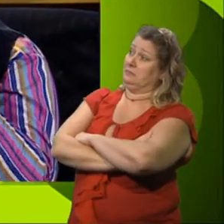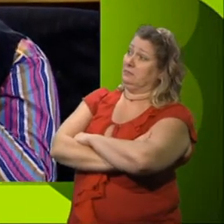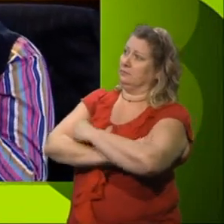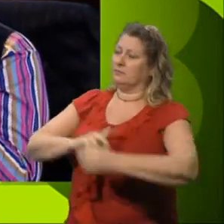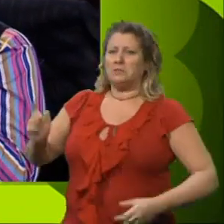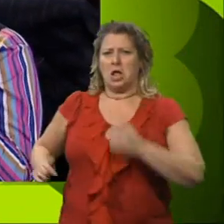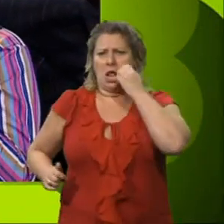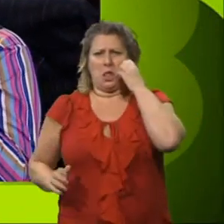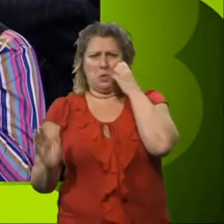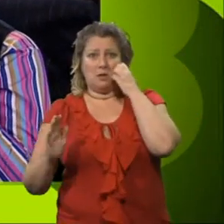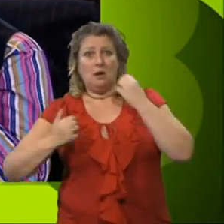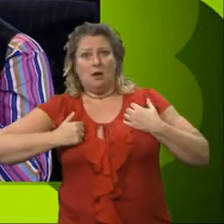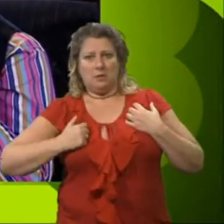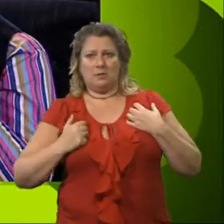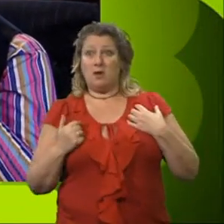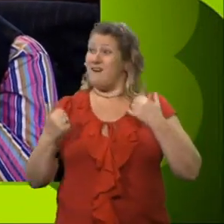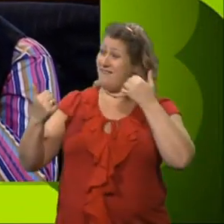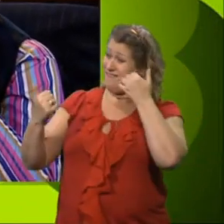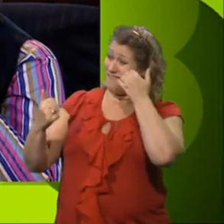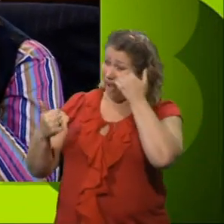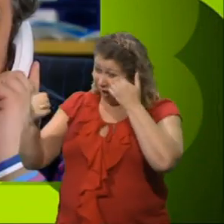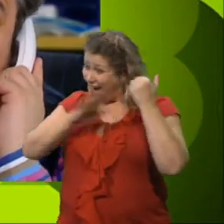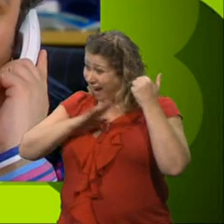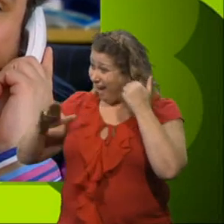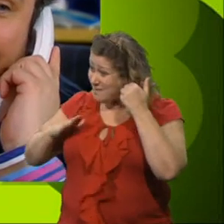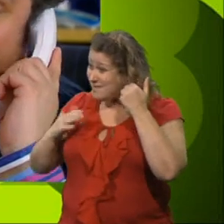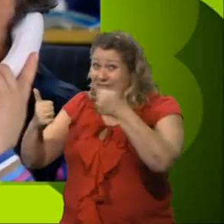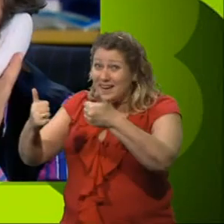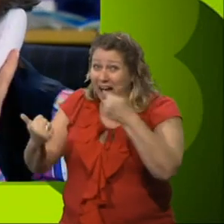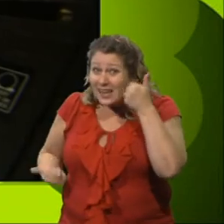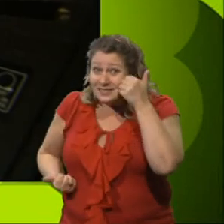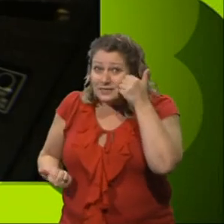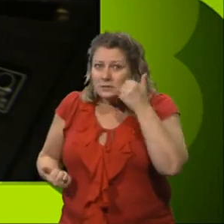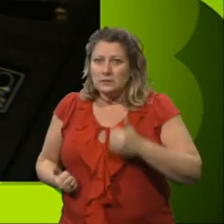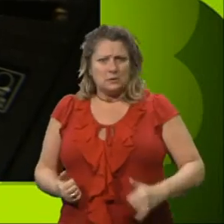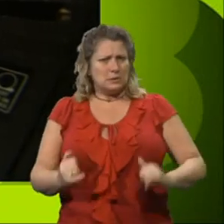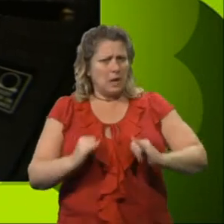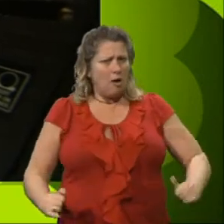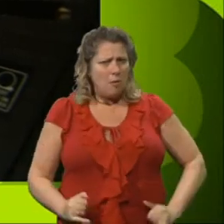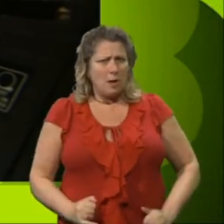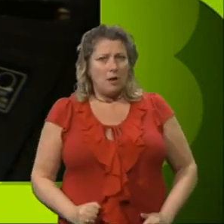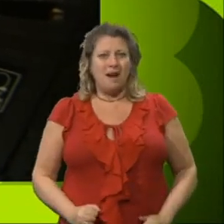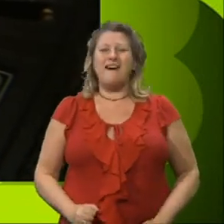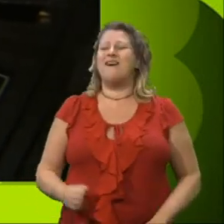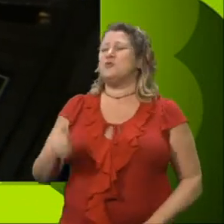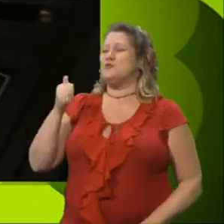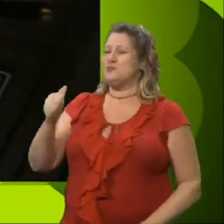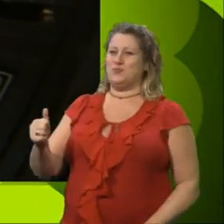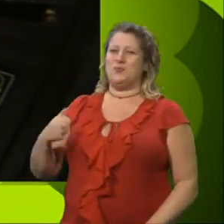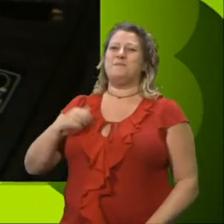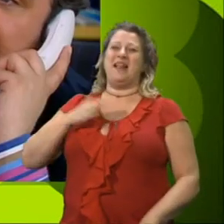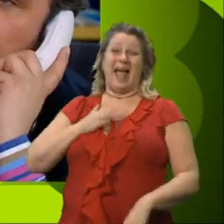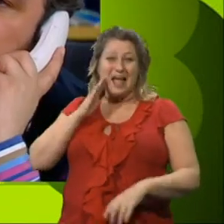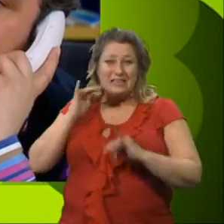Hello? Max, it's me. Ah, Digworth. How's army life? It's terrible, sir. Ah, that's what I like to